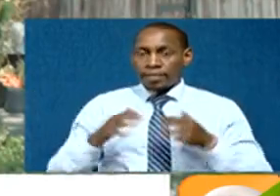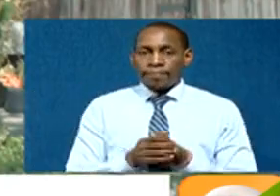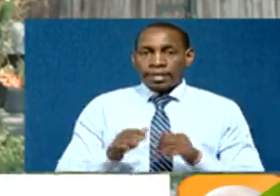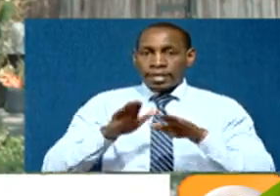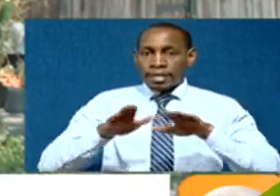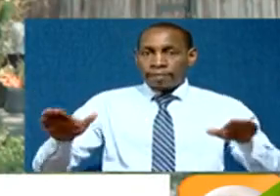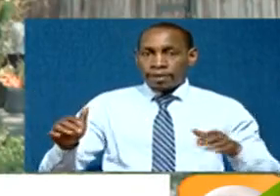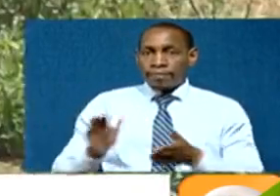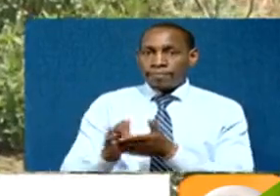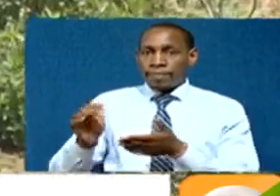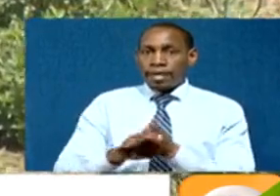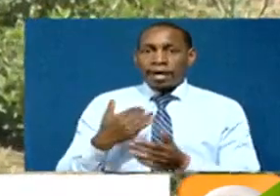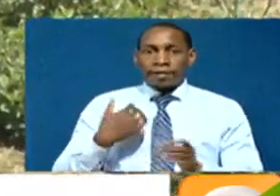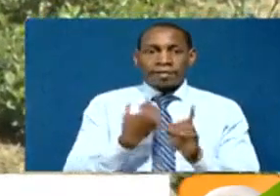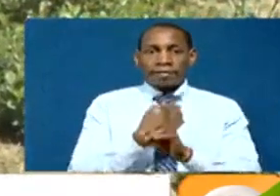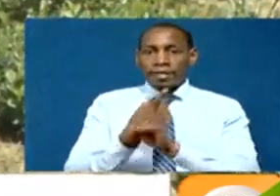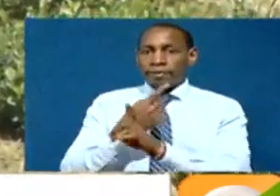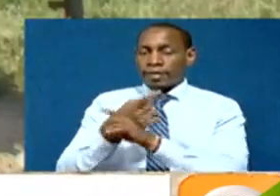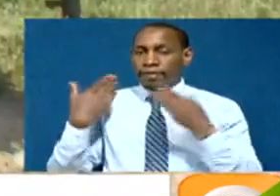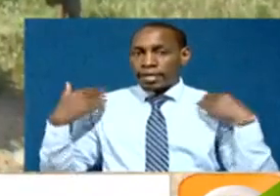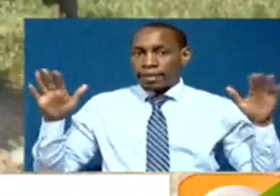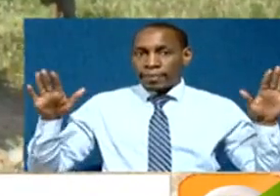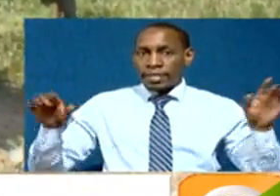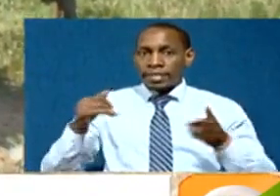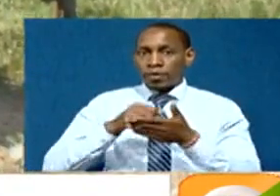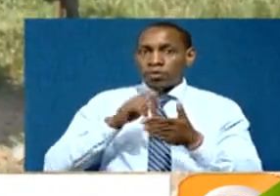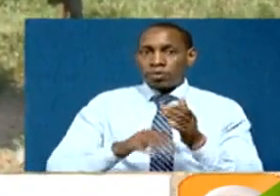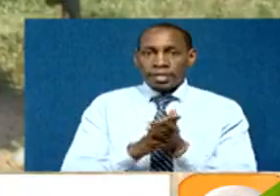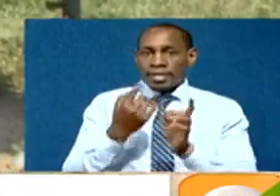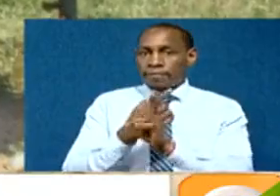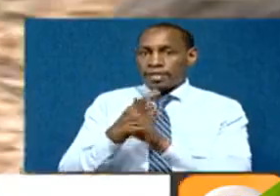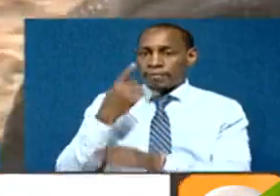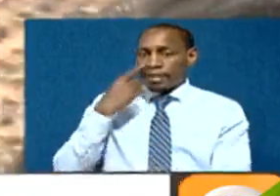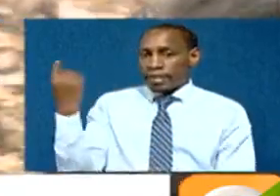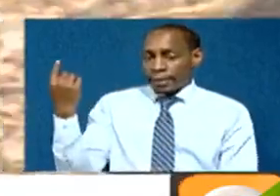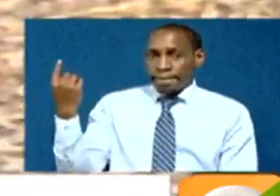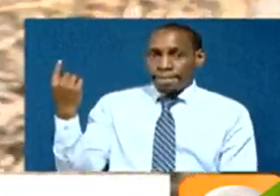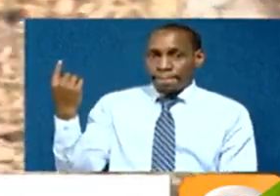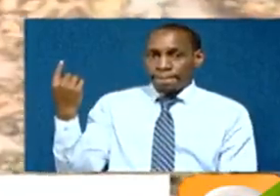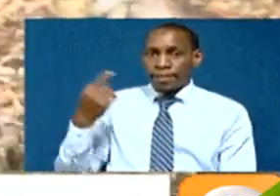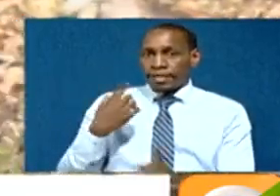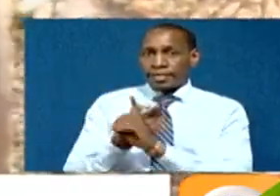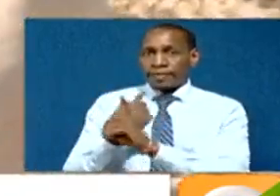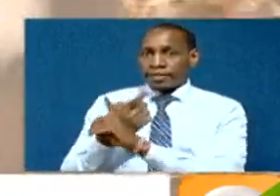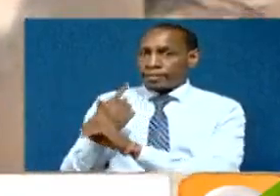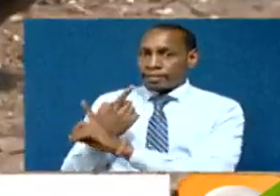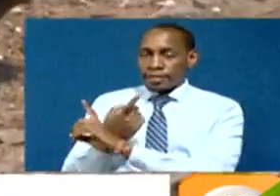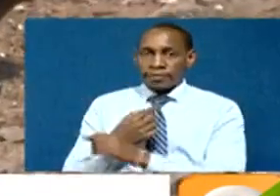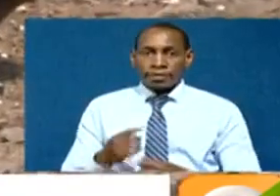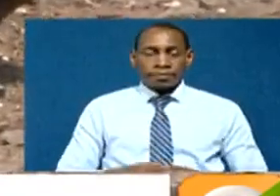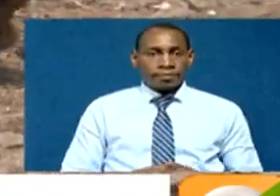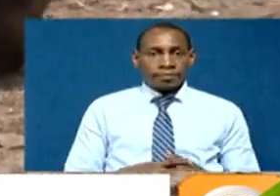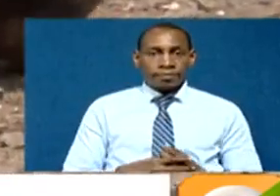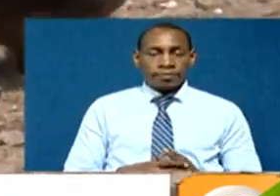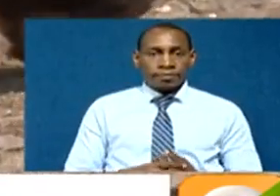farm houses hundreds of types of ornamental birds, which include peacocks, quills, guinea fowls, ducks, ornamental